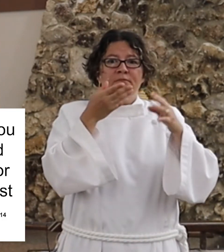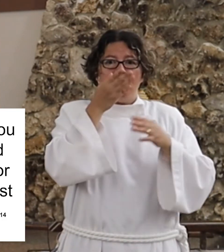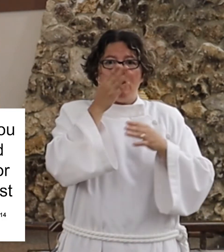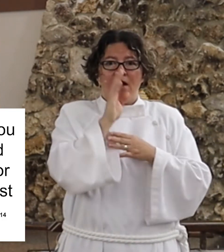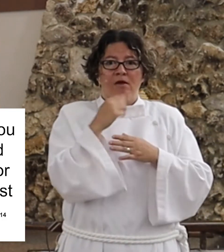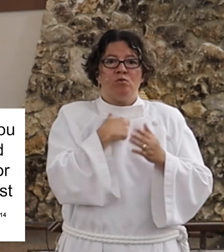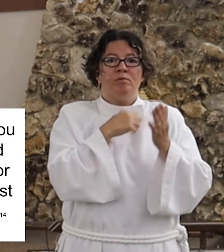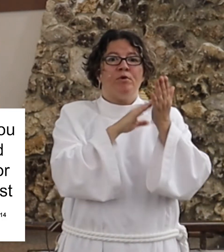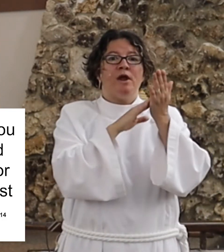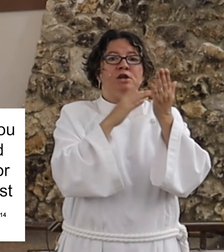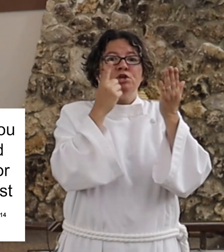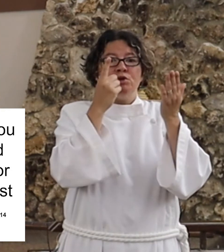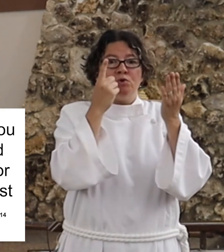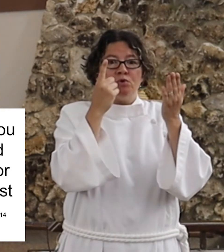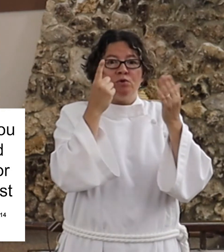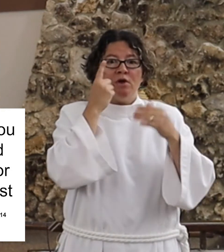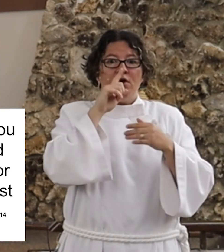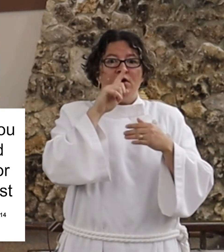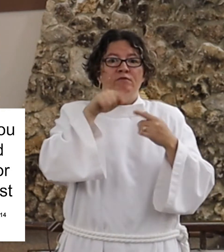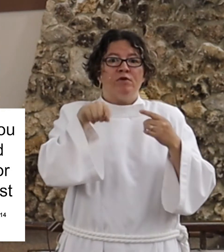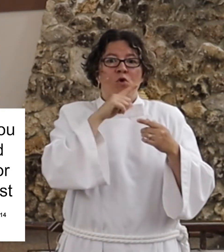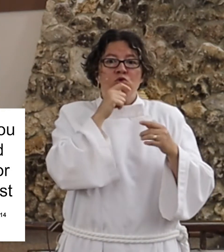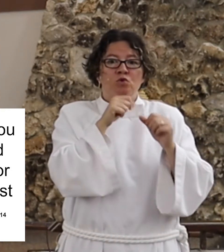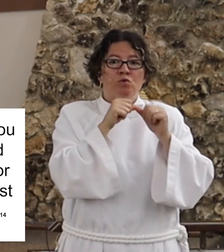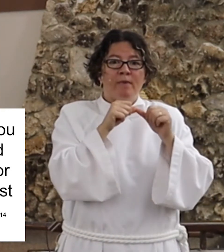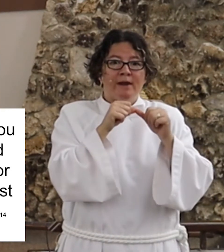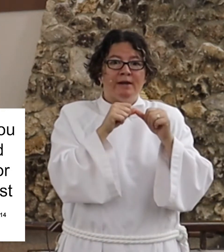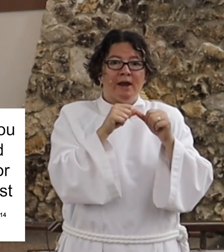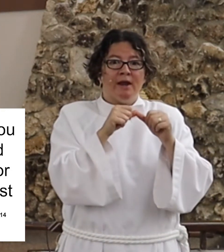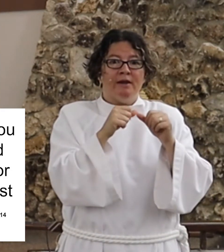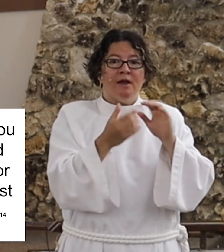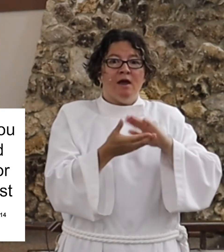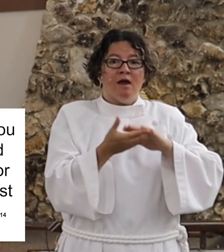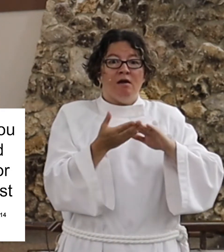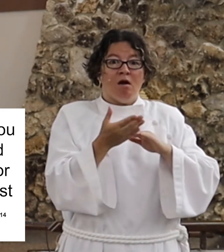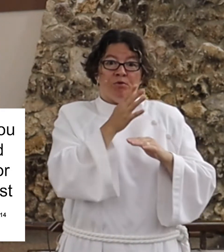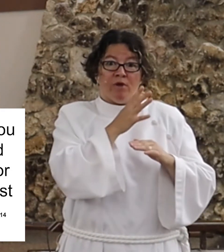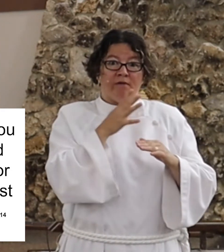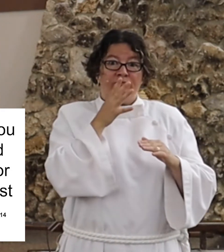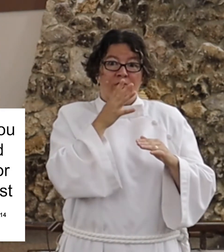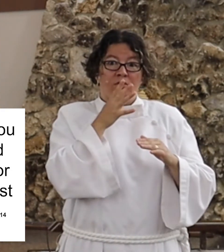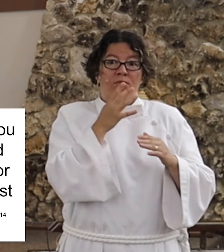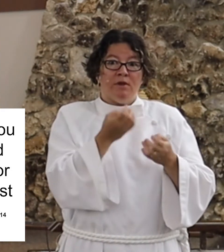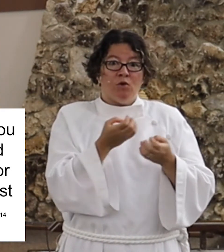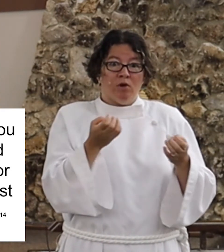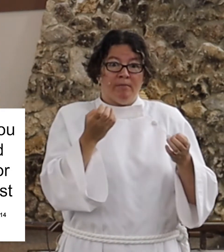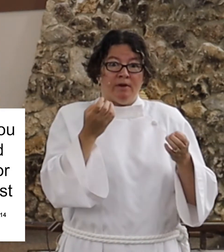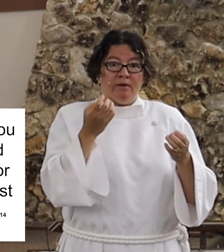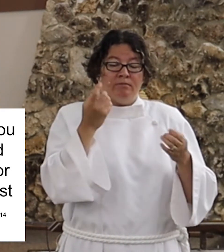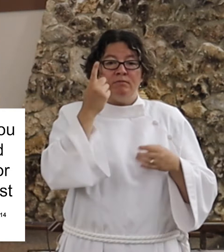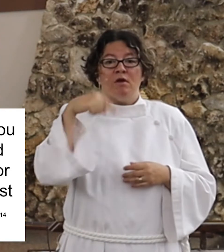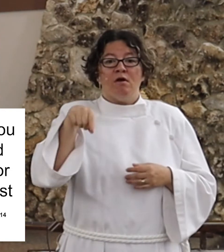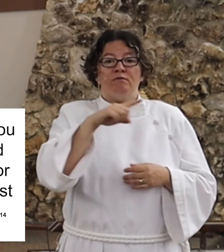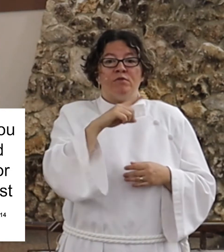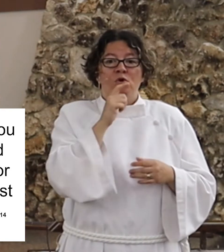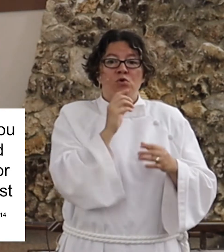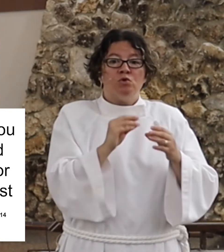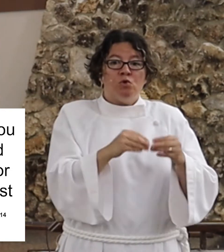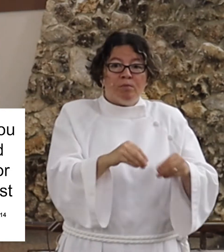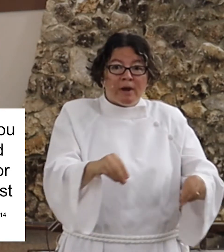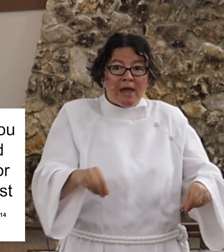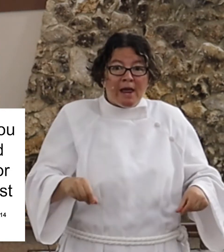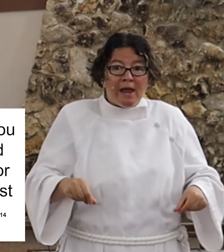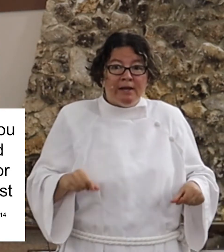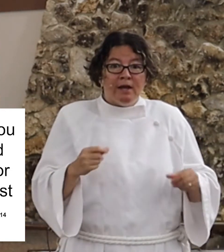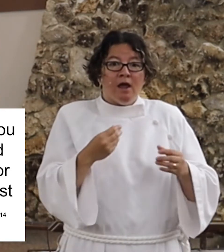Creating God, we praise you for those who maintain and operate farm equipment, for those